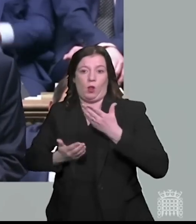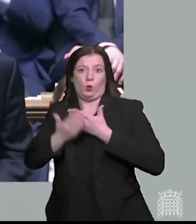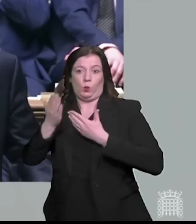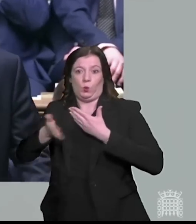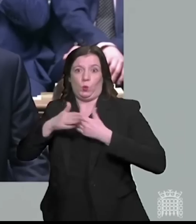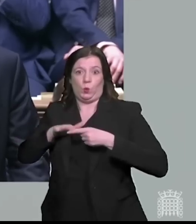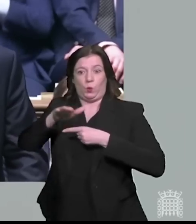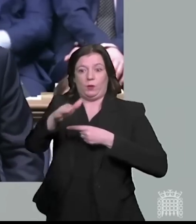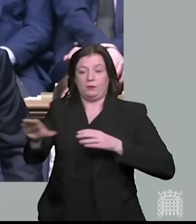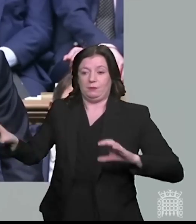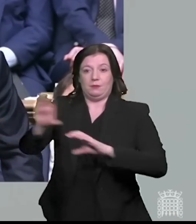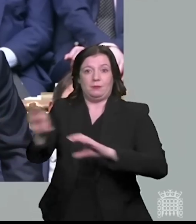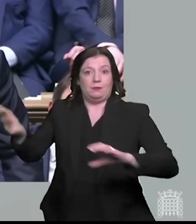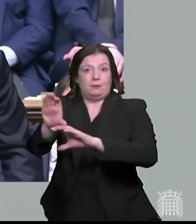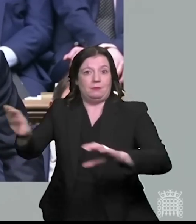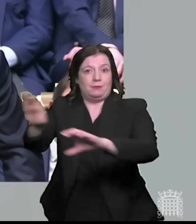technology.